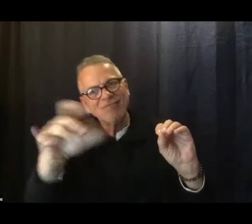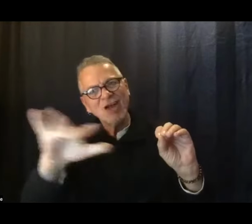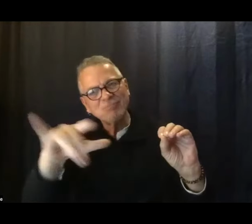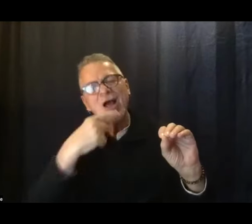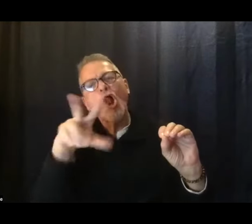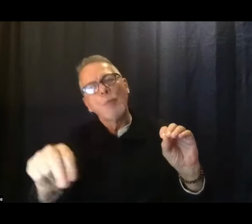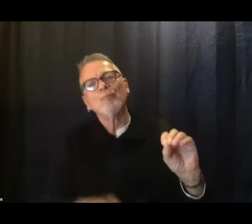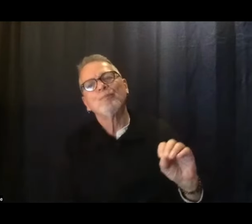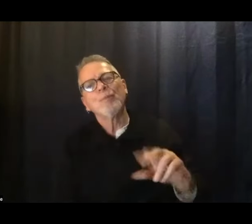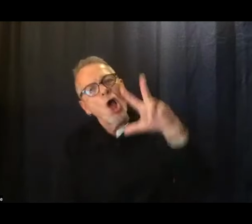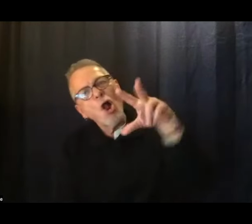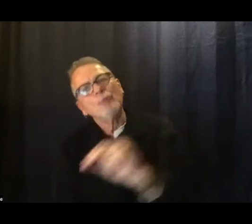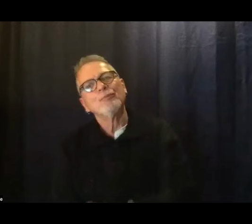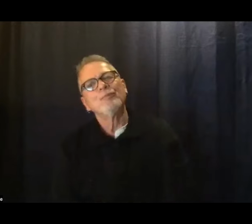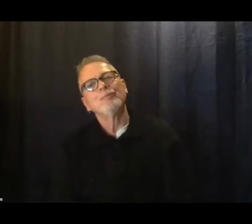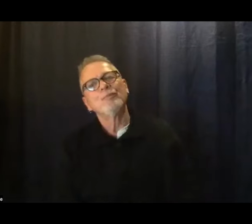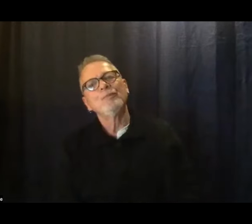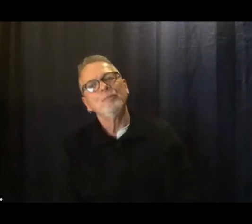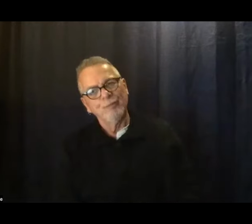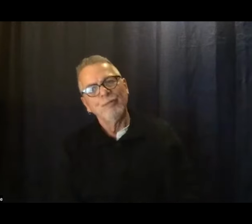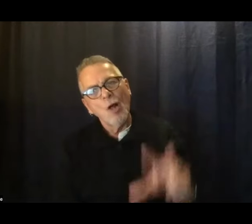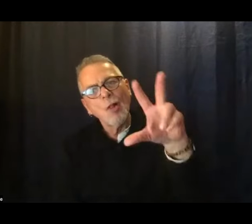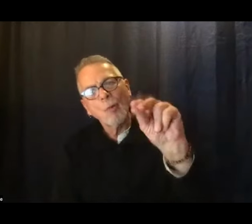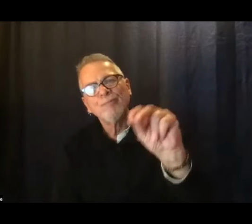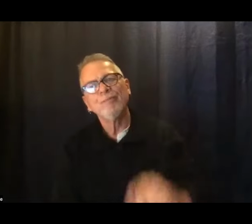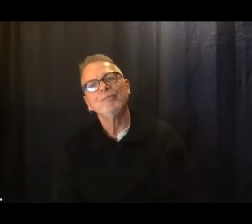30? Nah. It's lexicalized, remember? It's saying no.